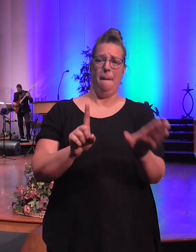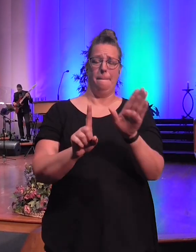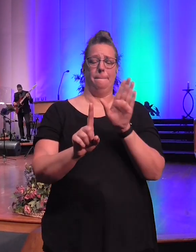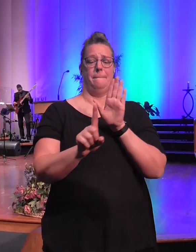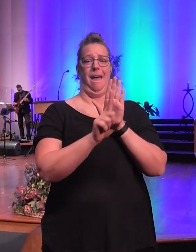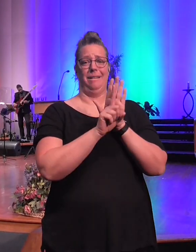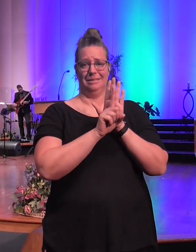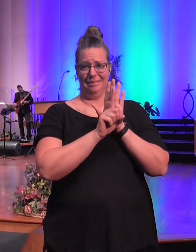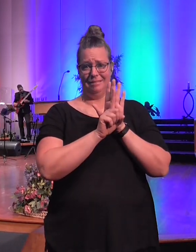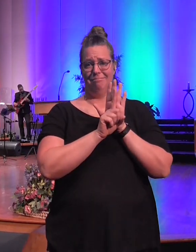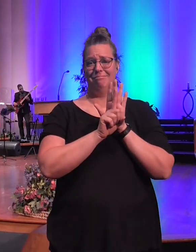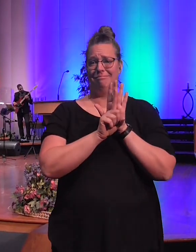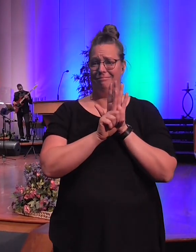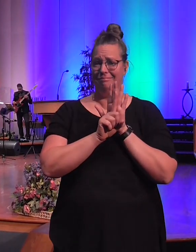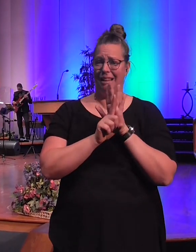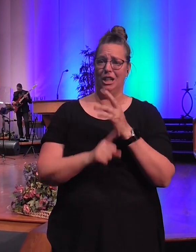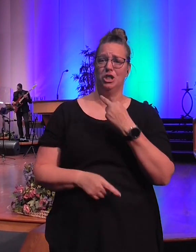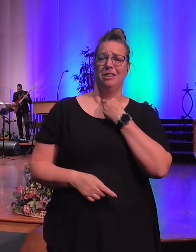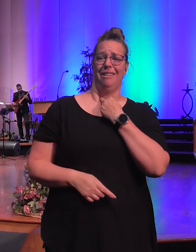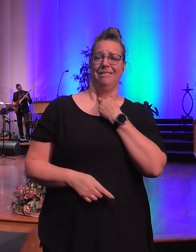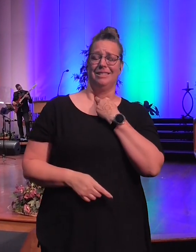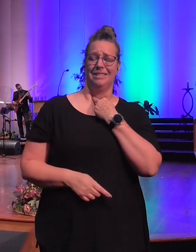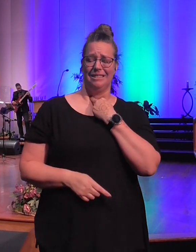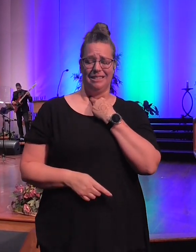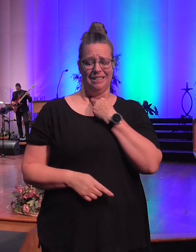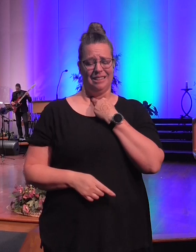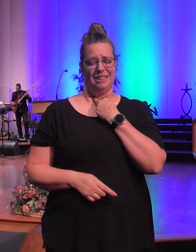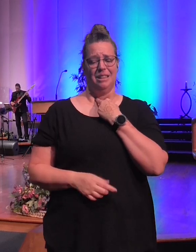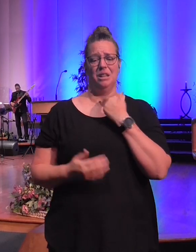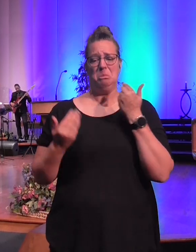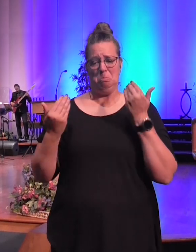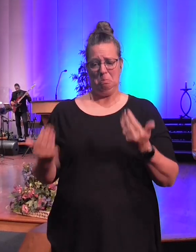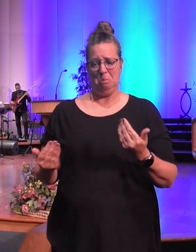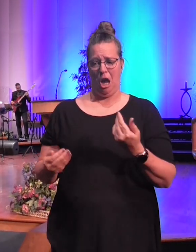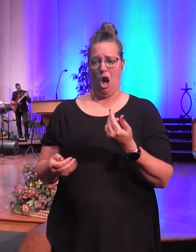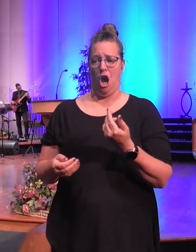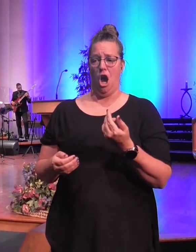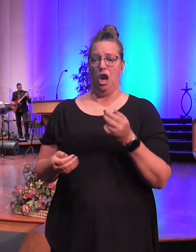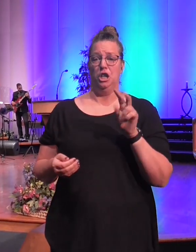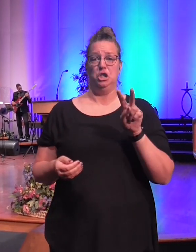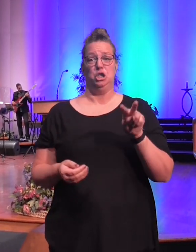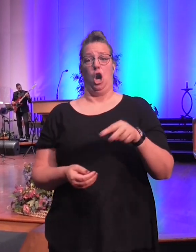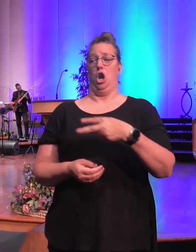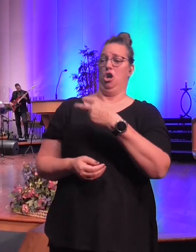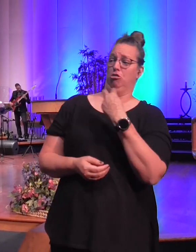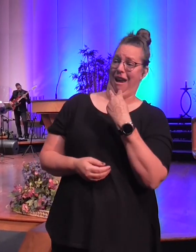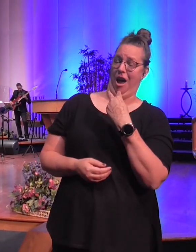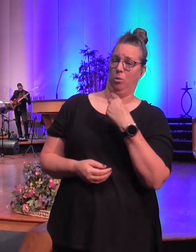wall, just turn around and you